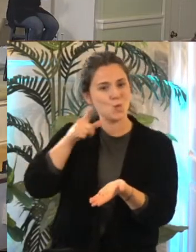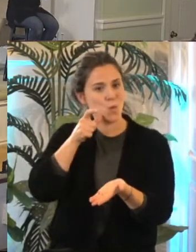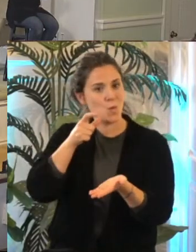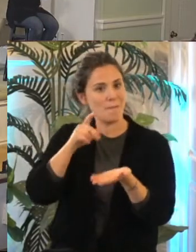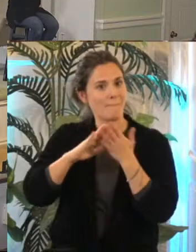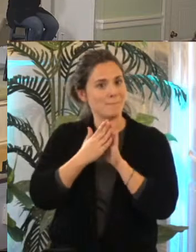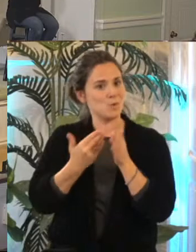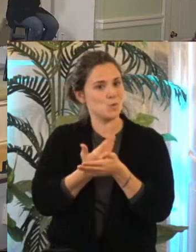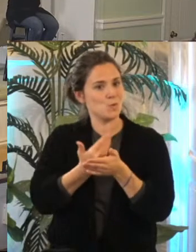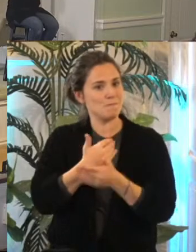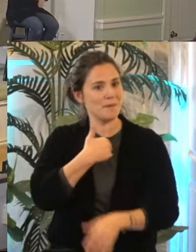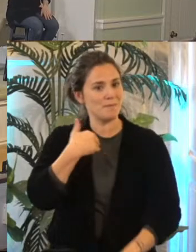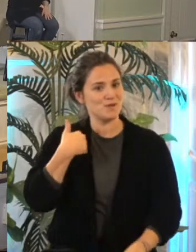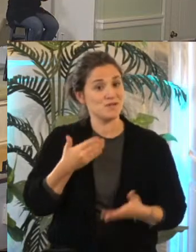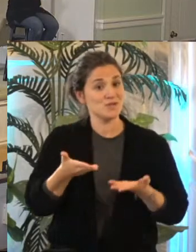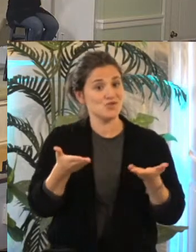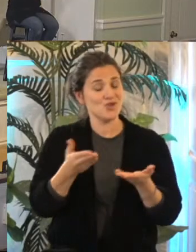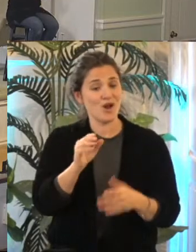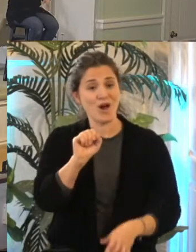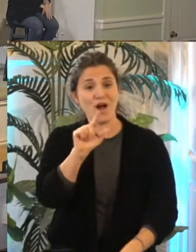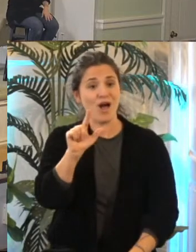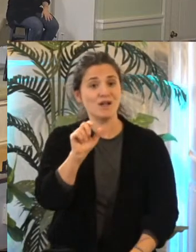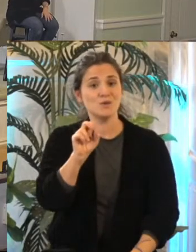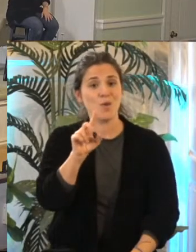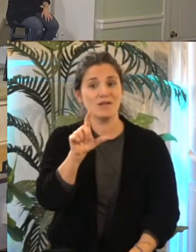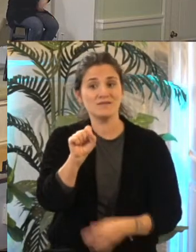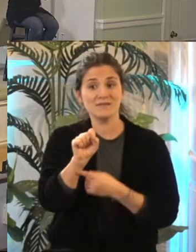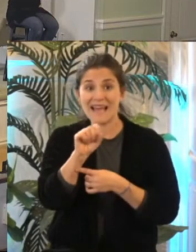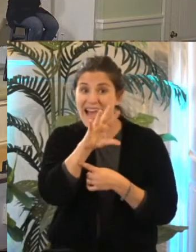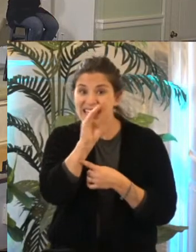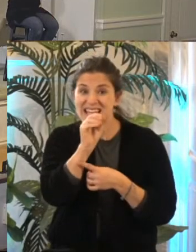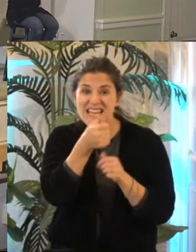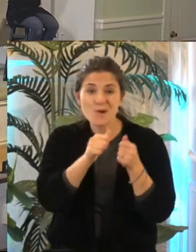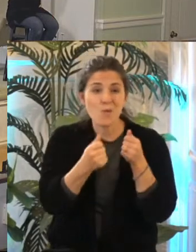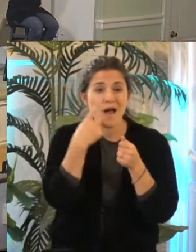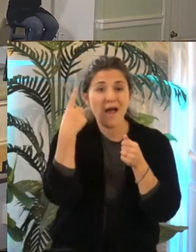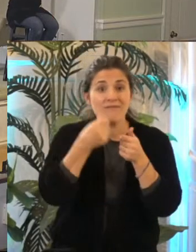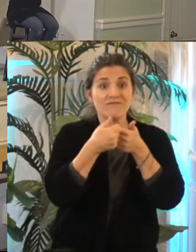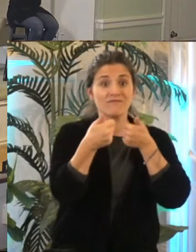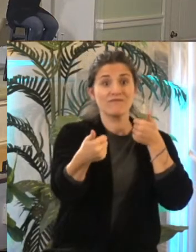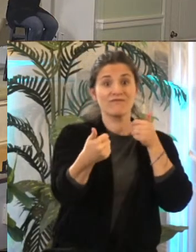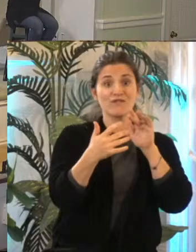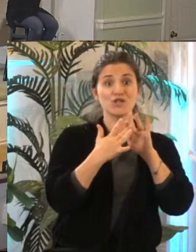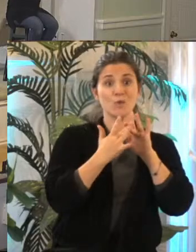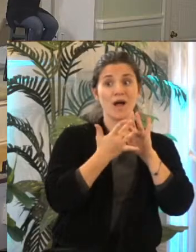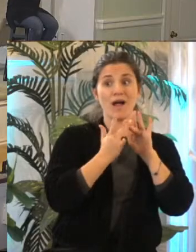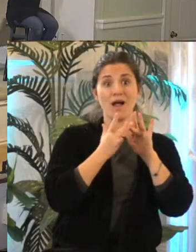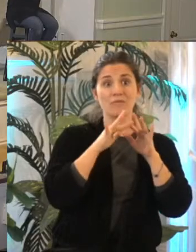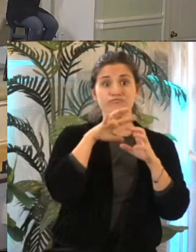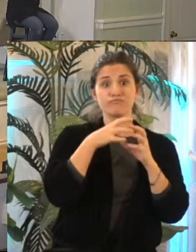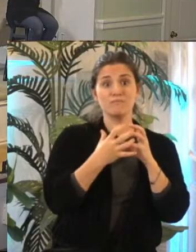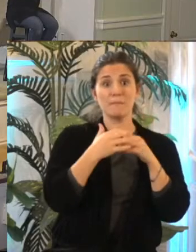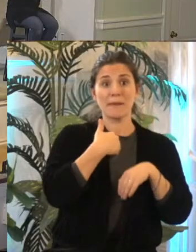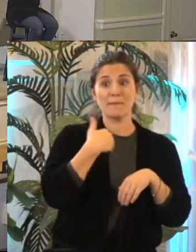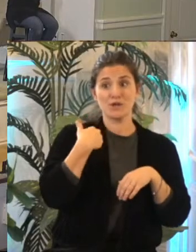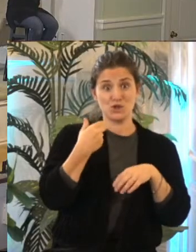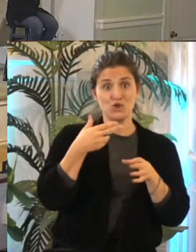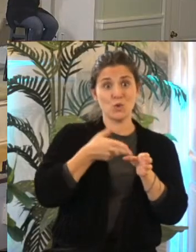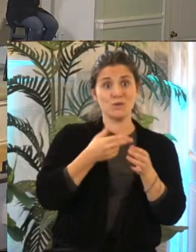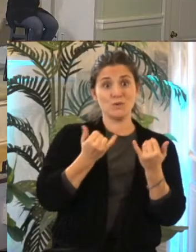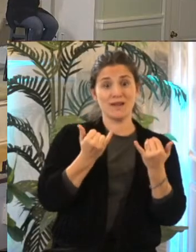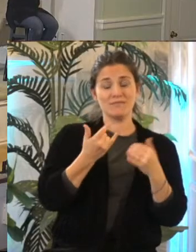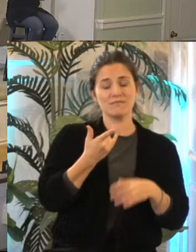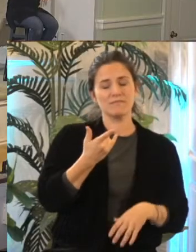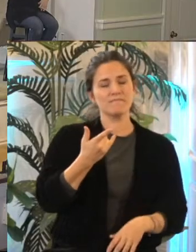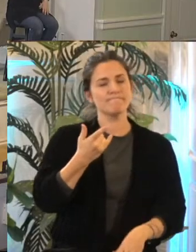Souls, and we want to also welcome any virtual members who might be joining this morning. So we do this